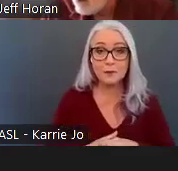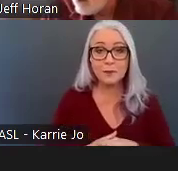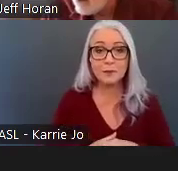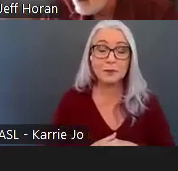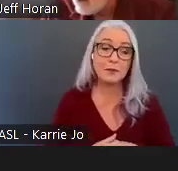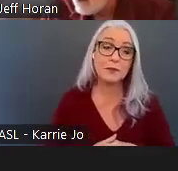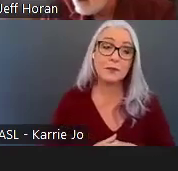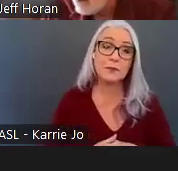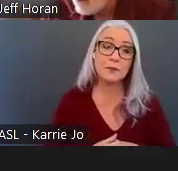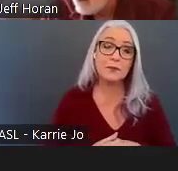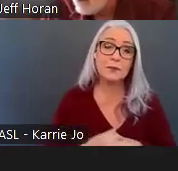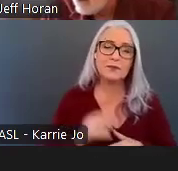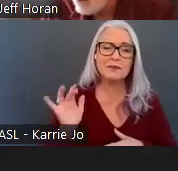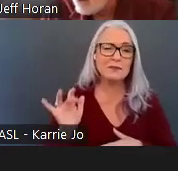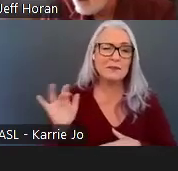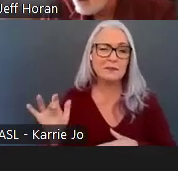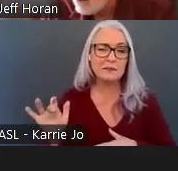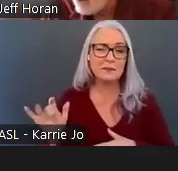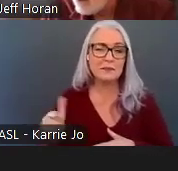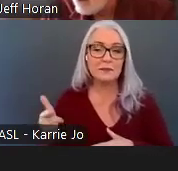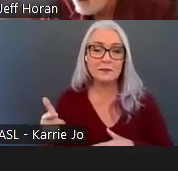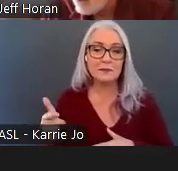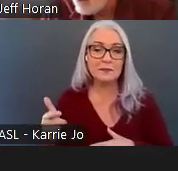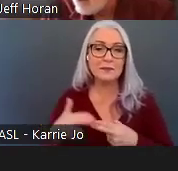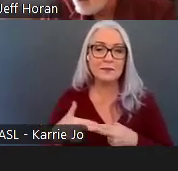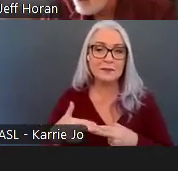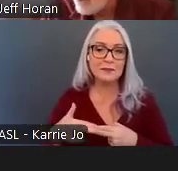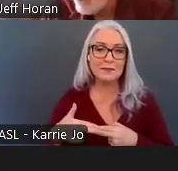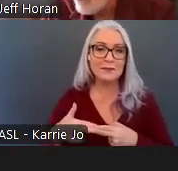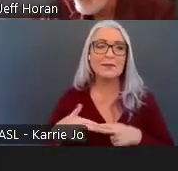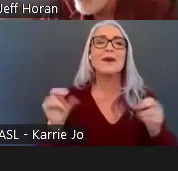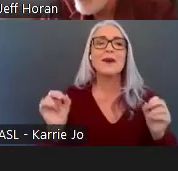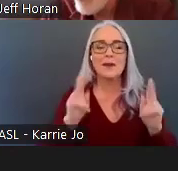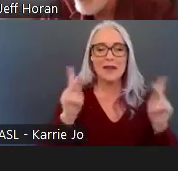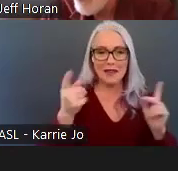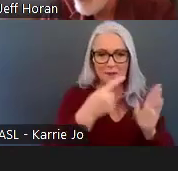And a couple more times. So this is an example